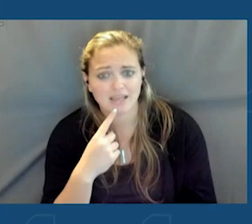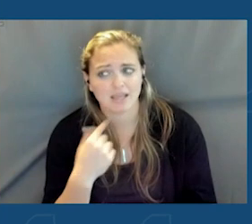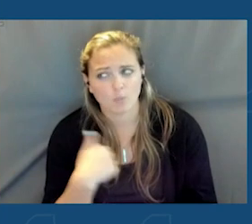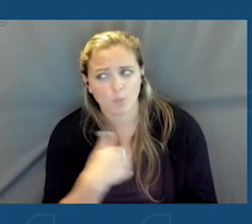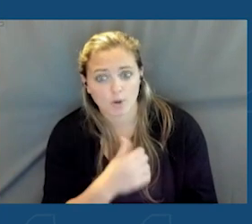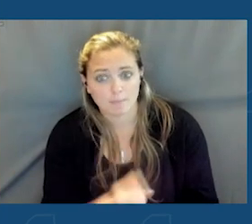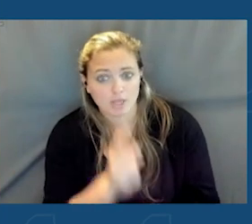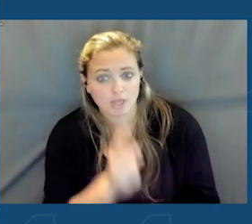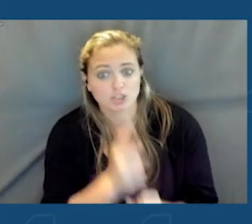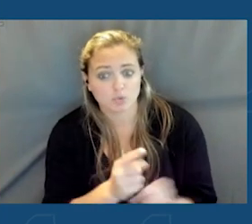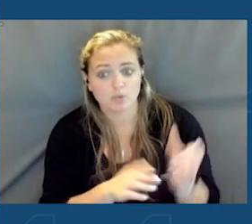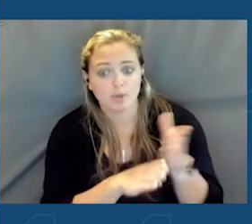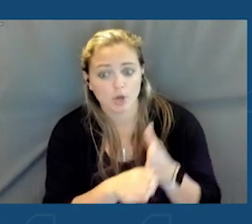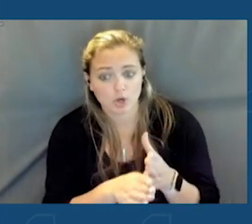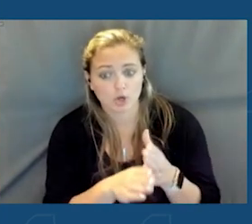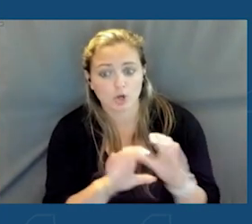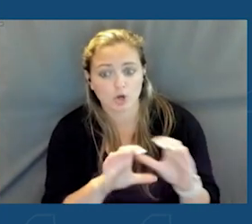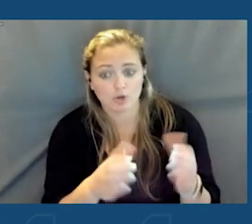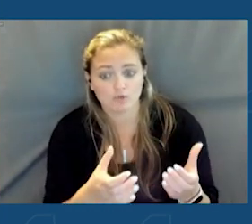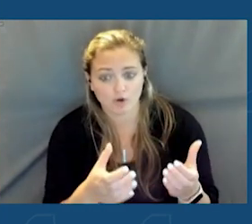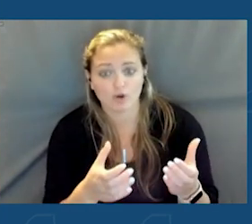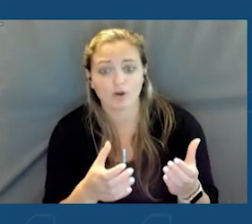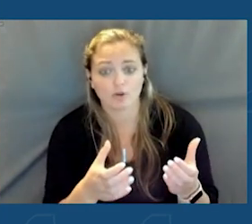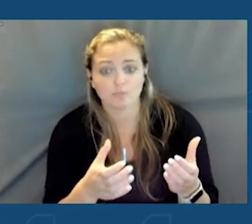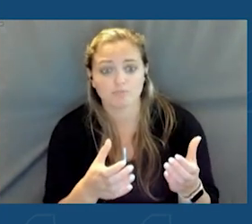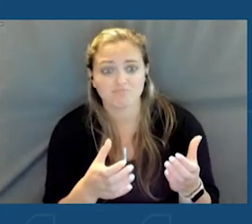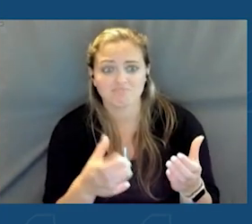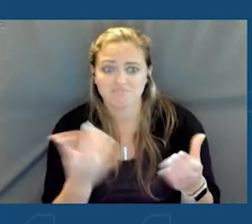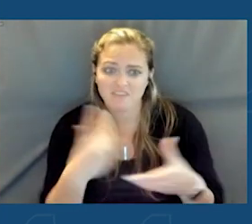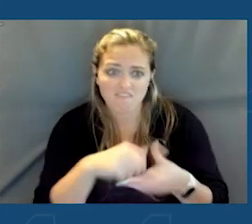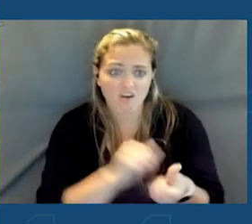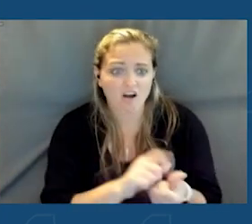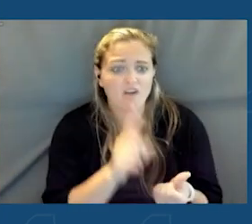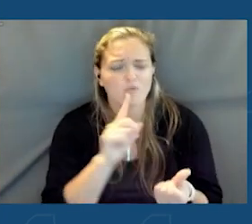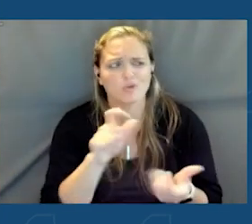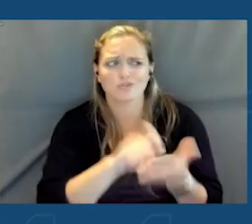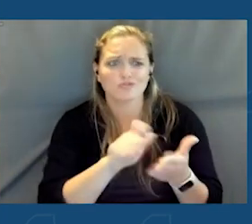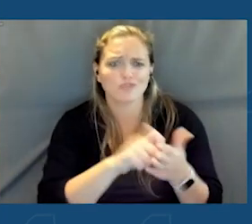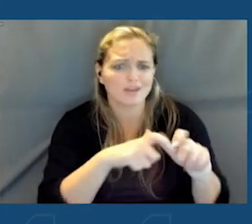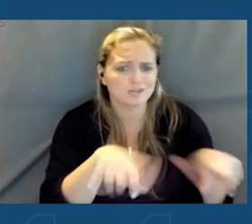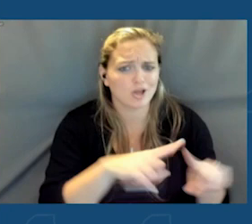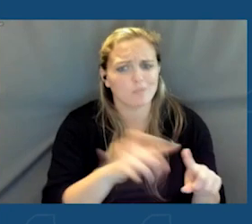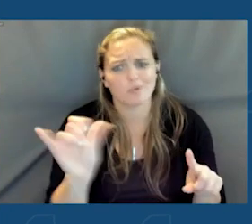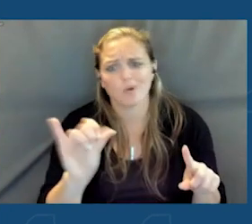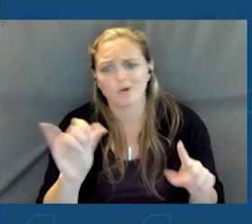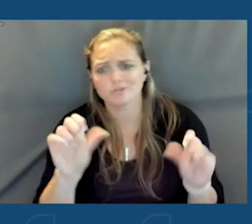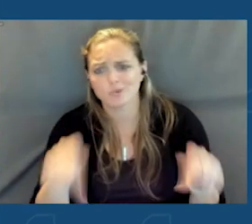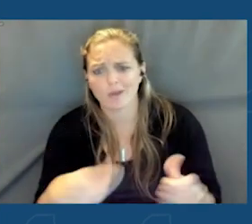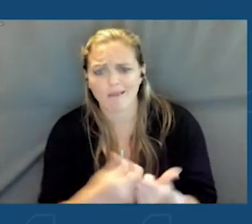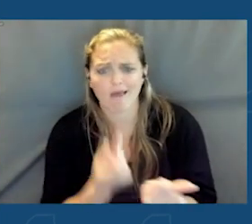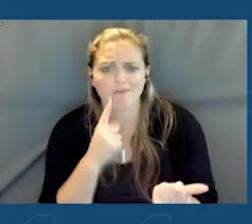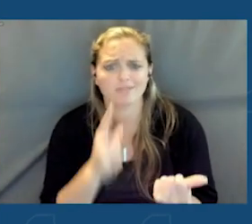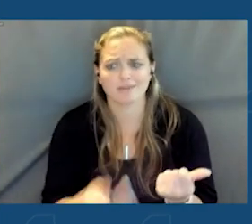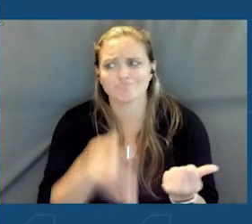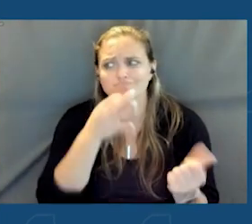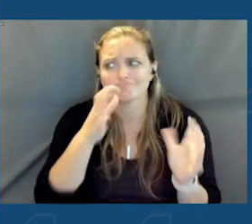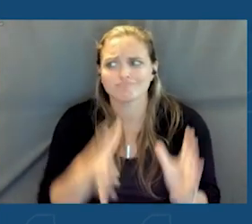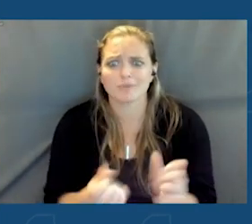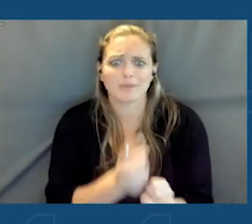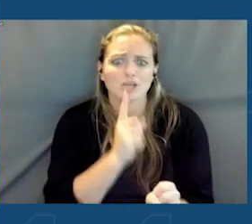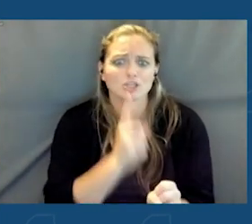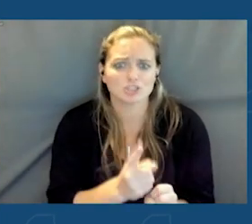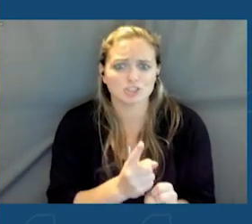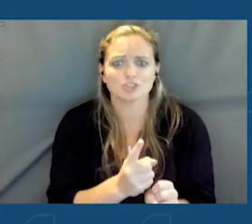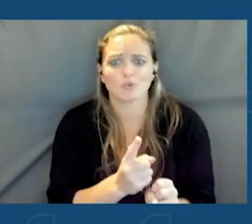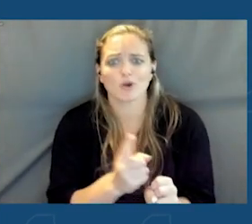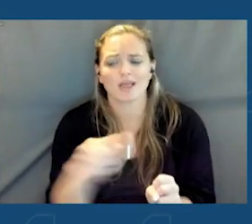firm is involved and that they can not only write a check but also have the expertise to make sure